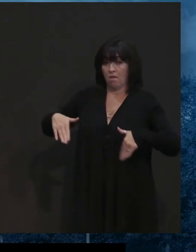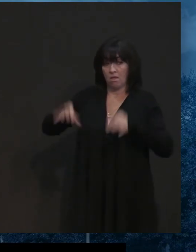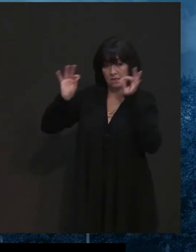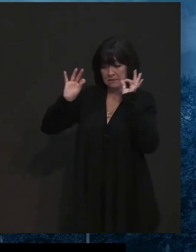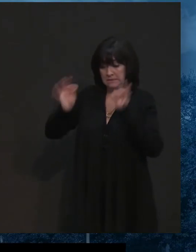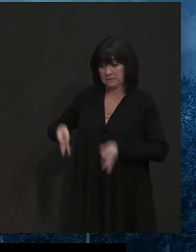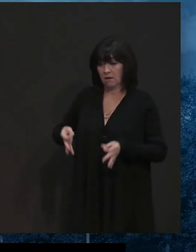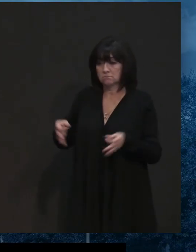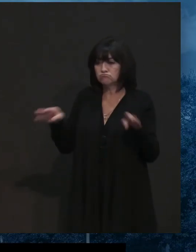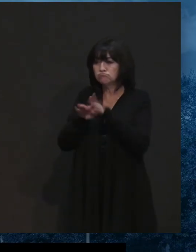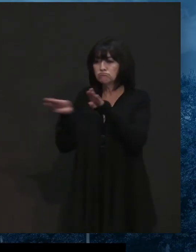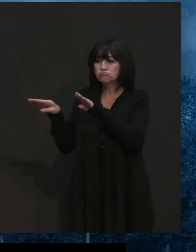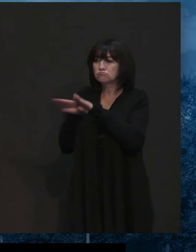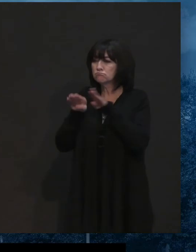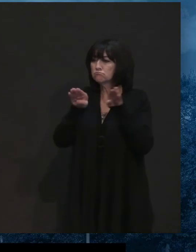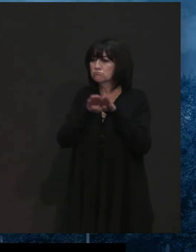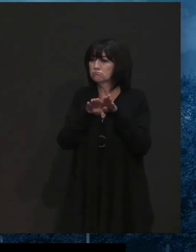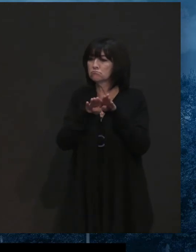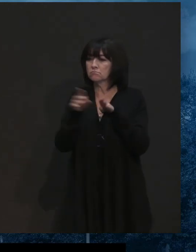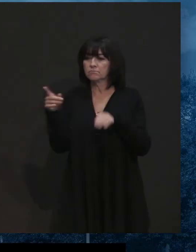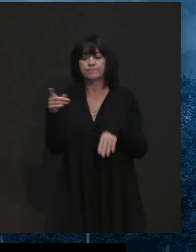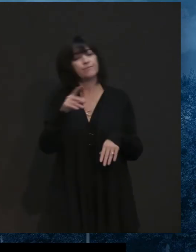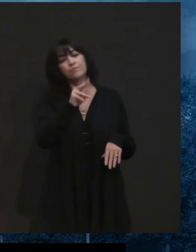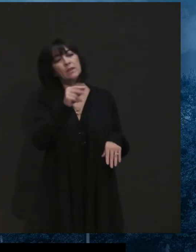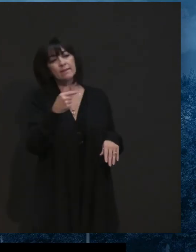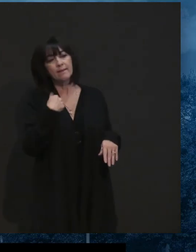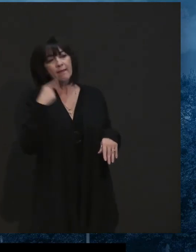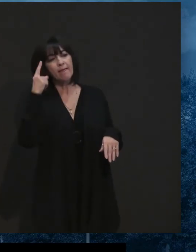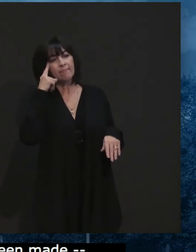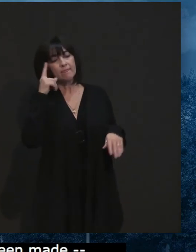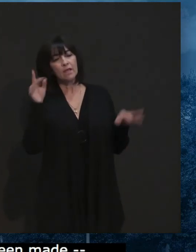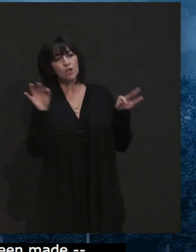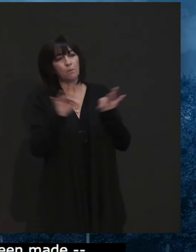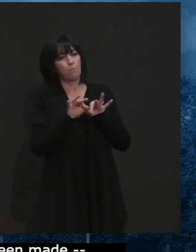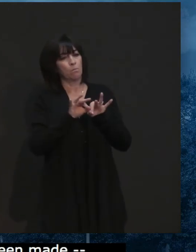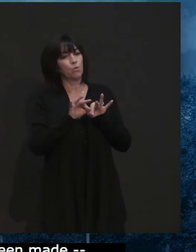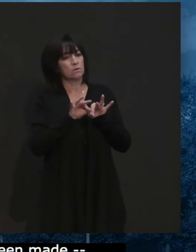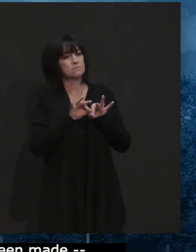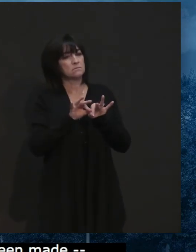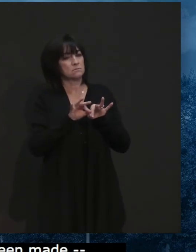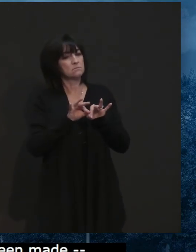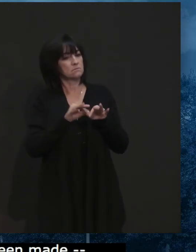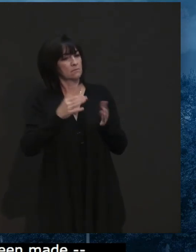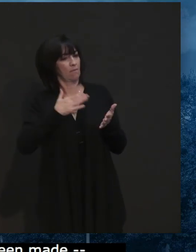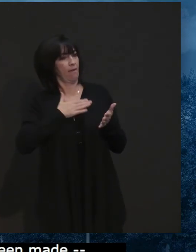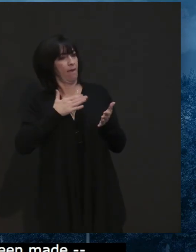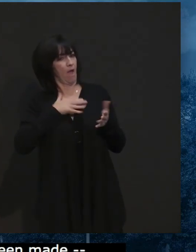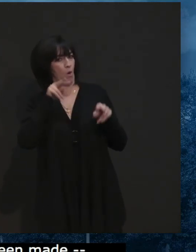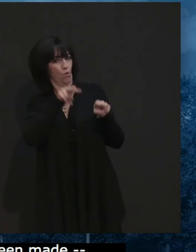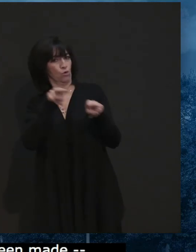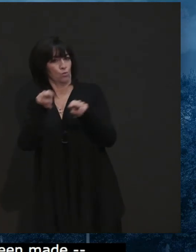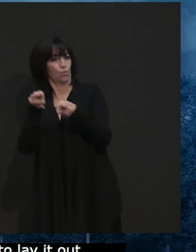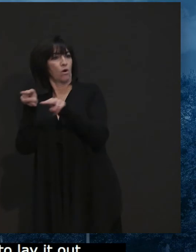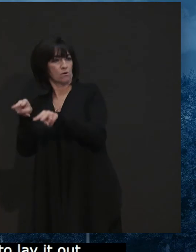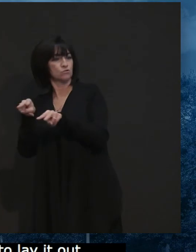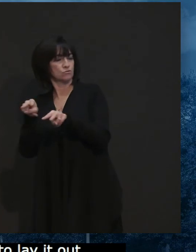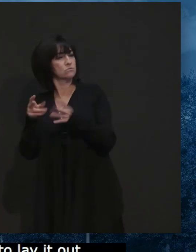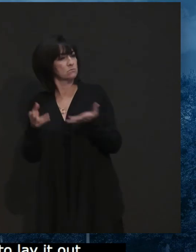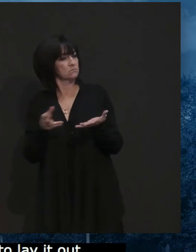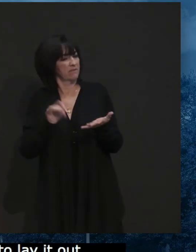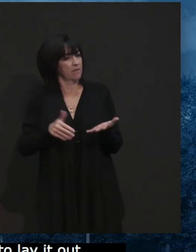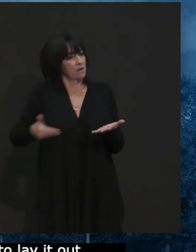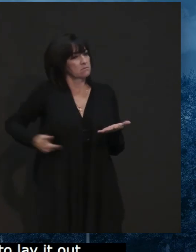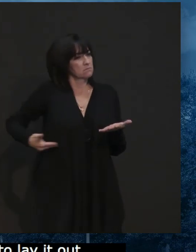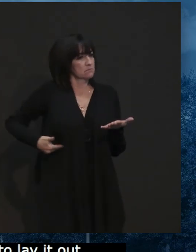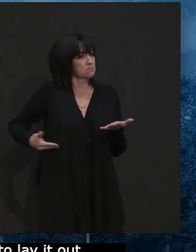is there anything? I think it's important to lay it out there, what we're looking at, with a sense of urgency that